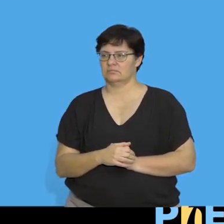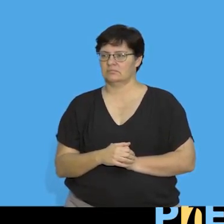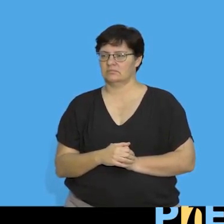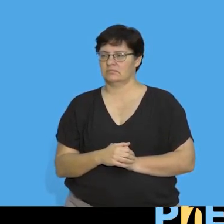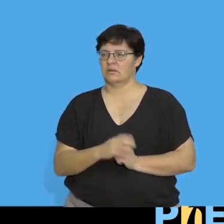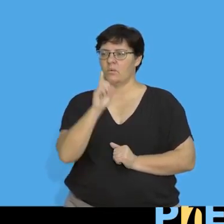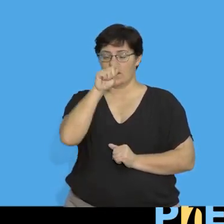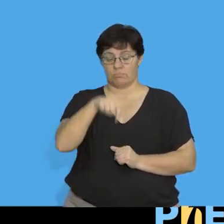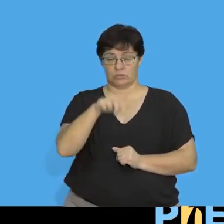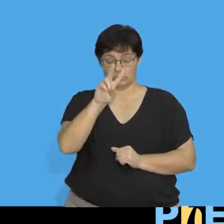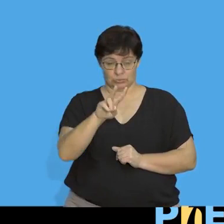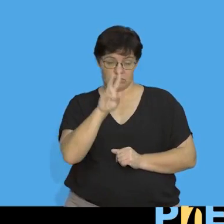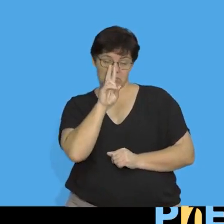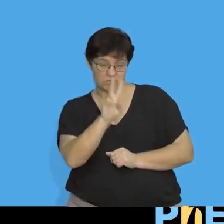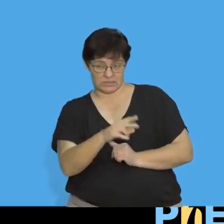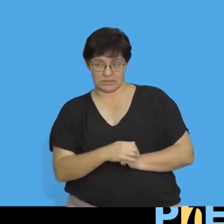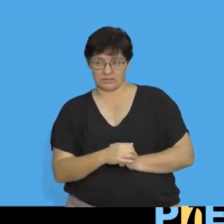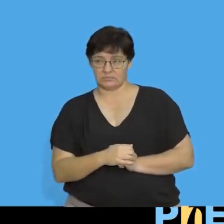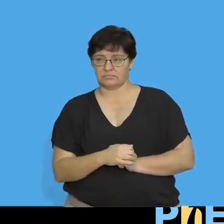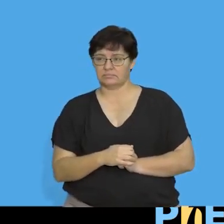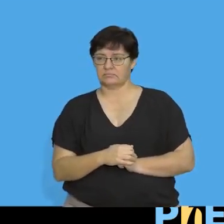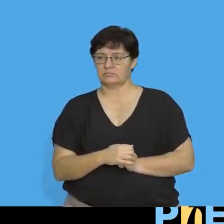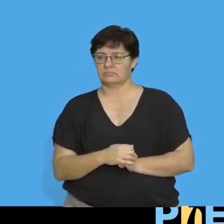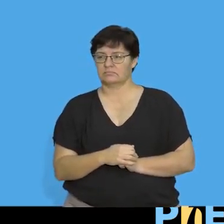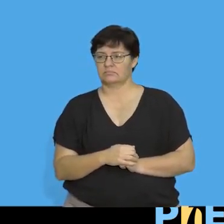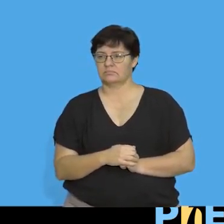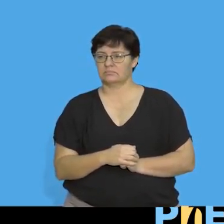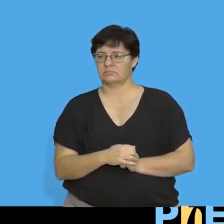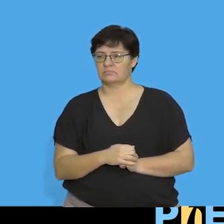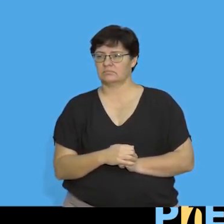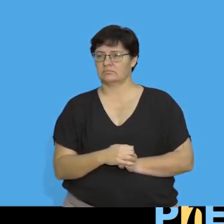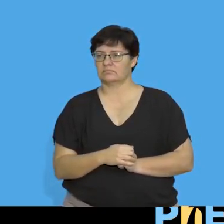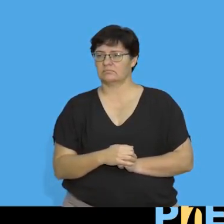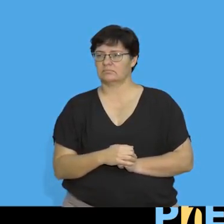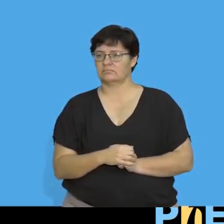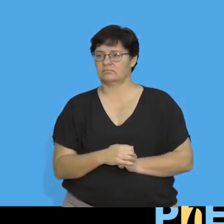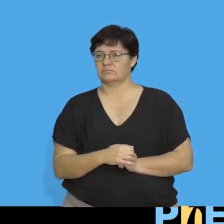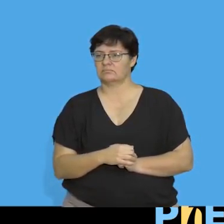put the 1.2 in, do one last swing, stopping at this position,